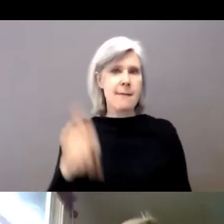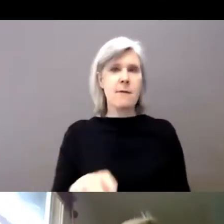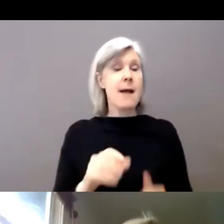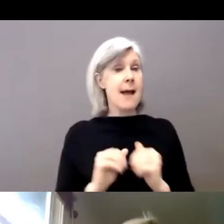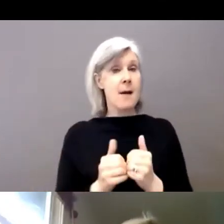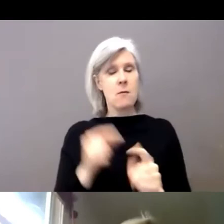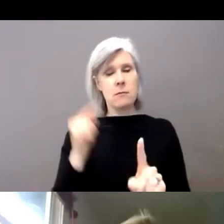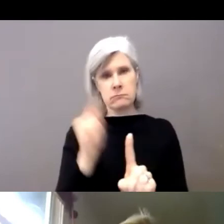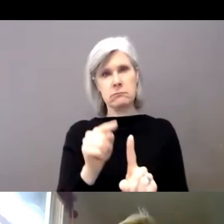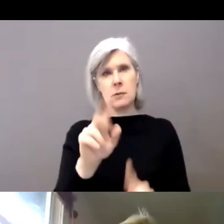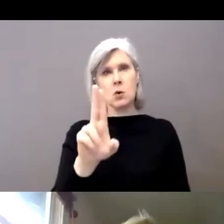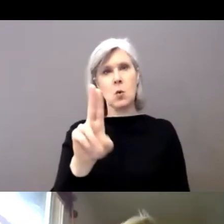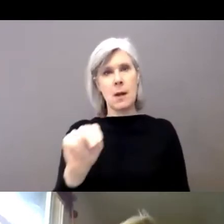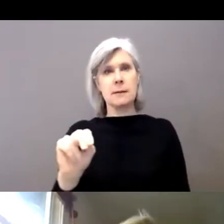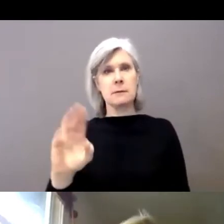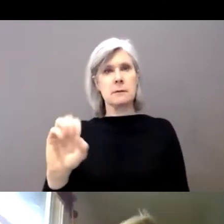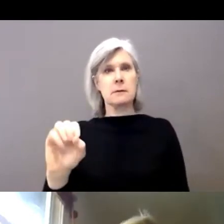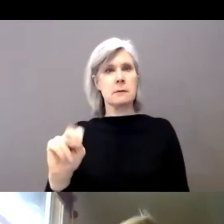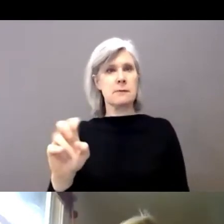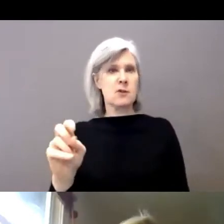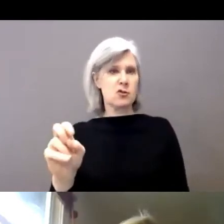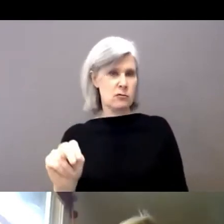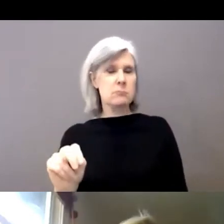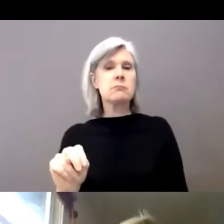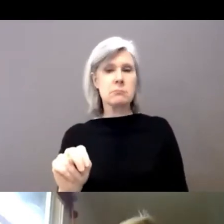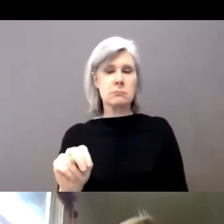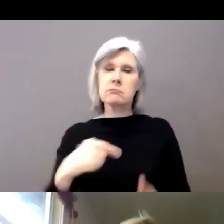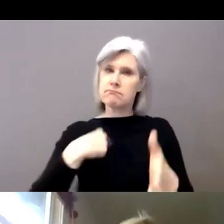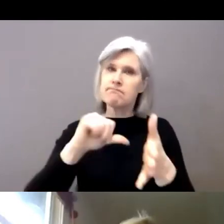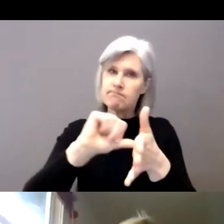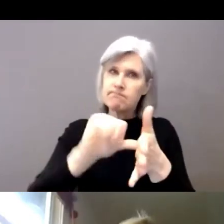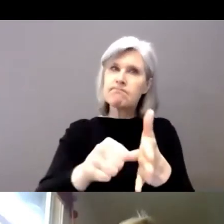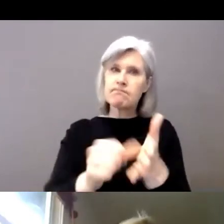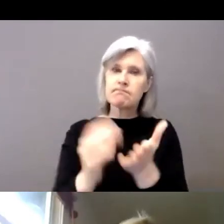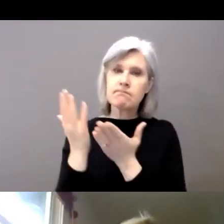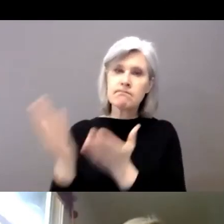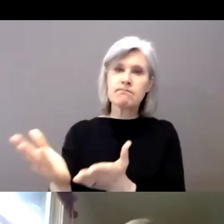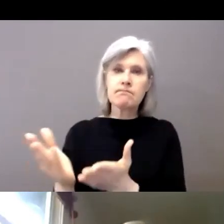do. Margaret Young.